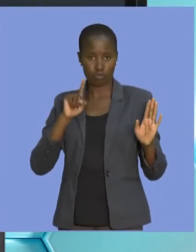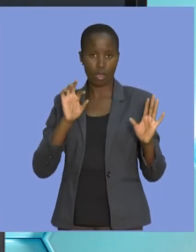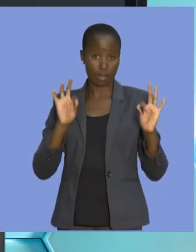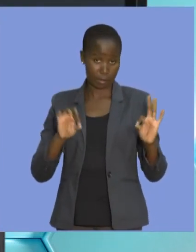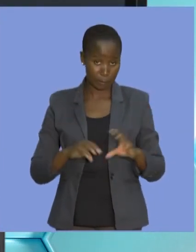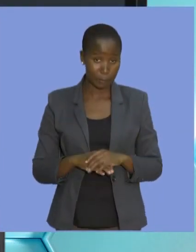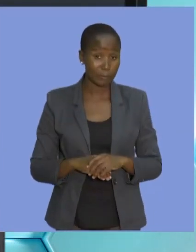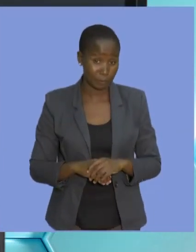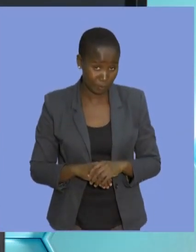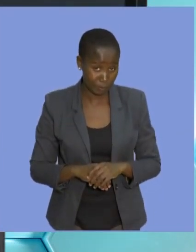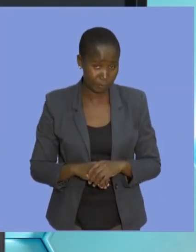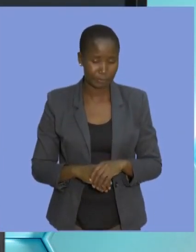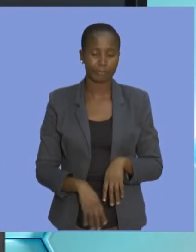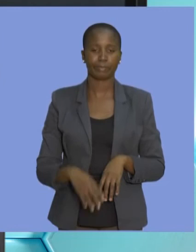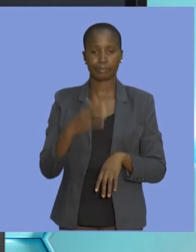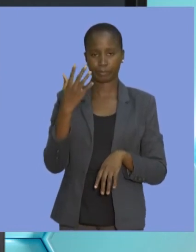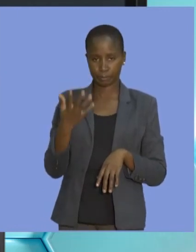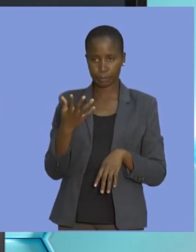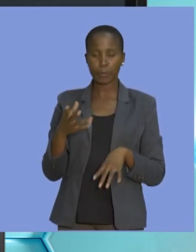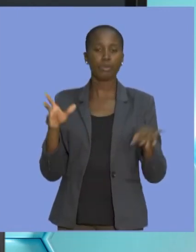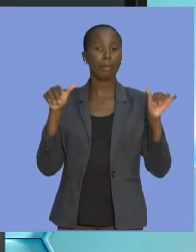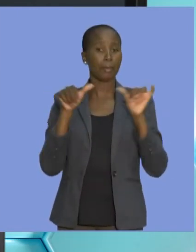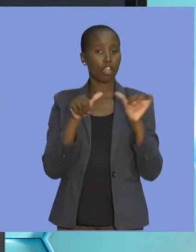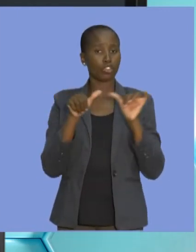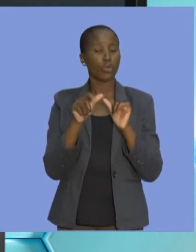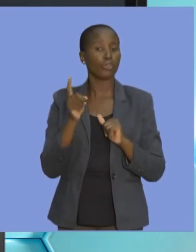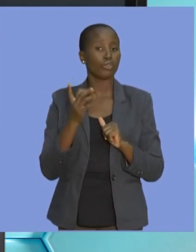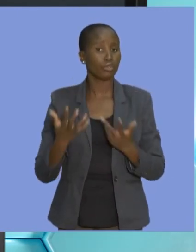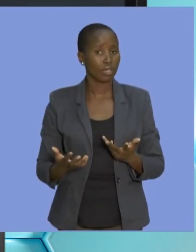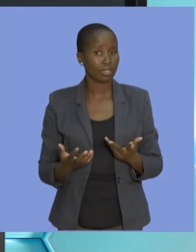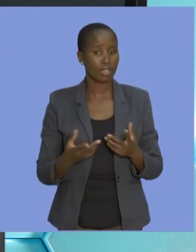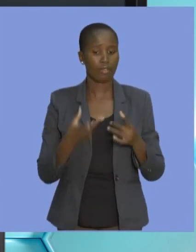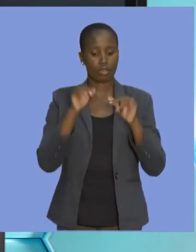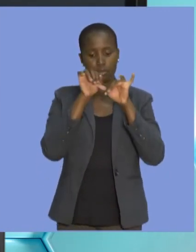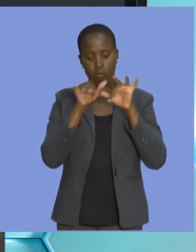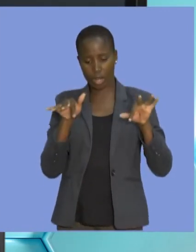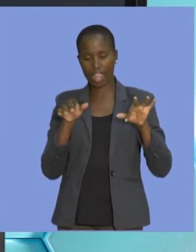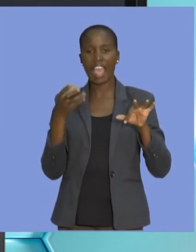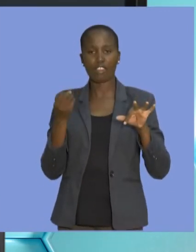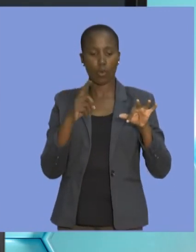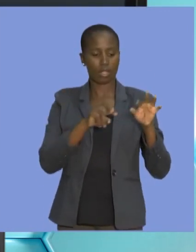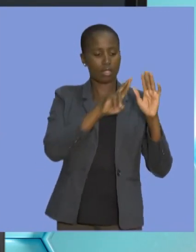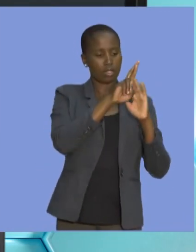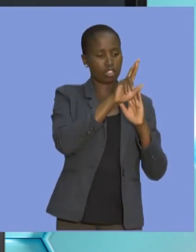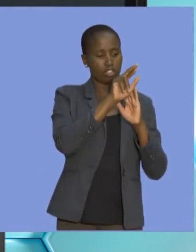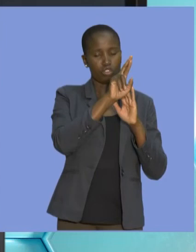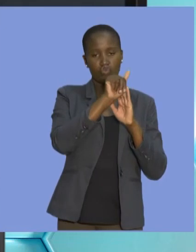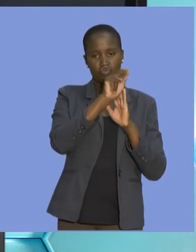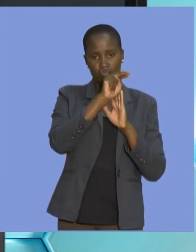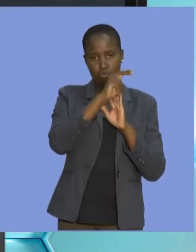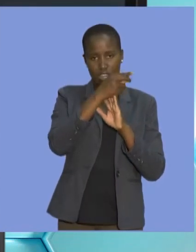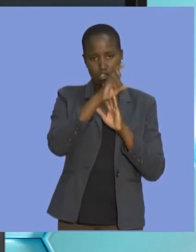So measures of what? Of spread. We had a range,